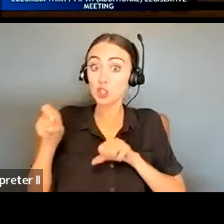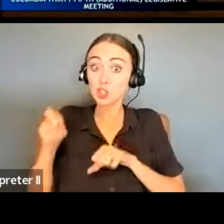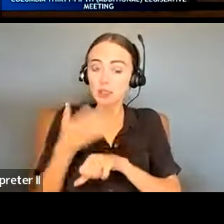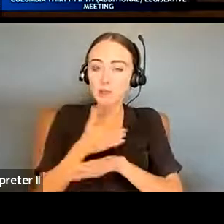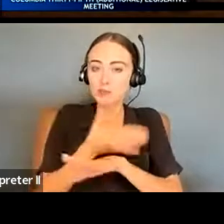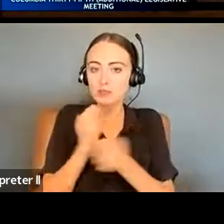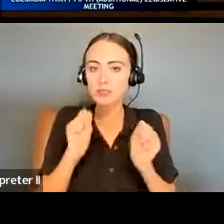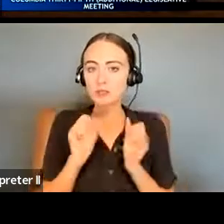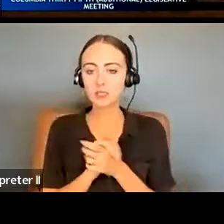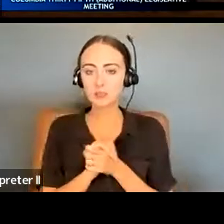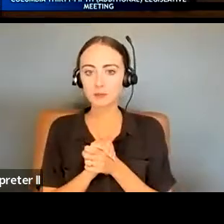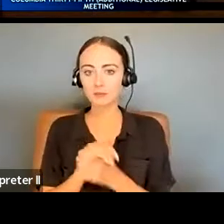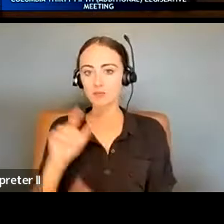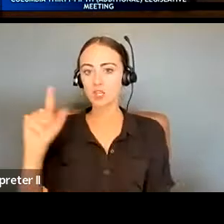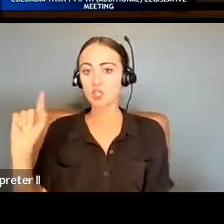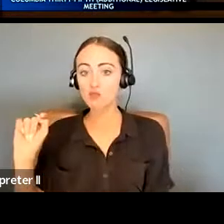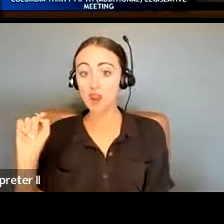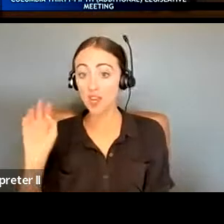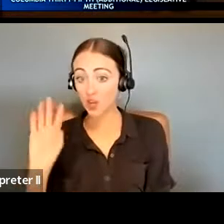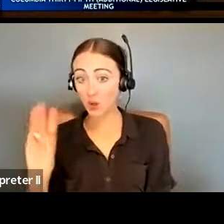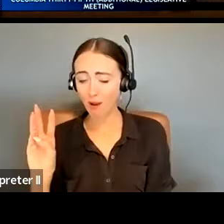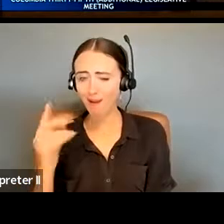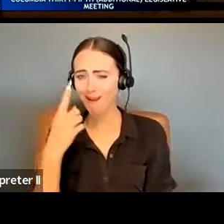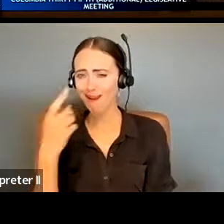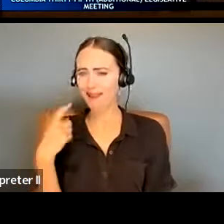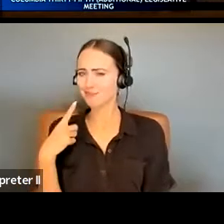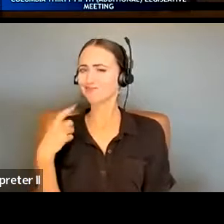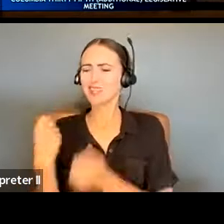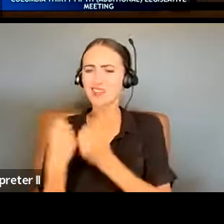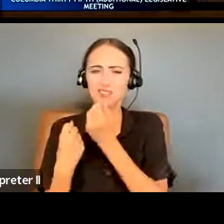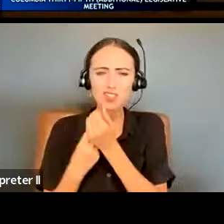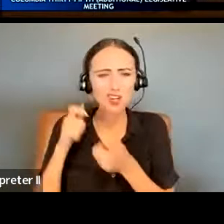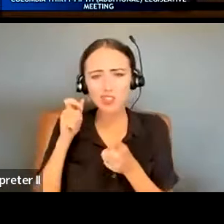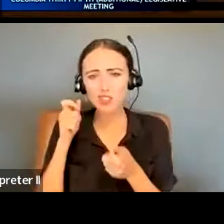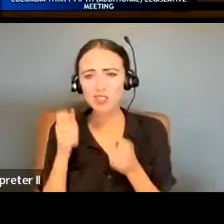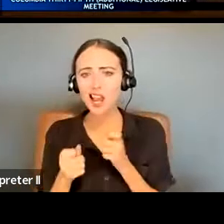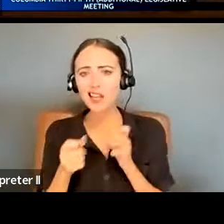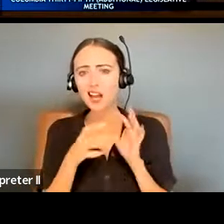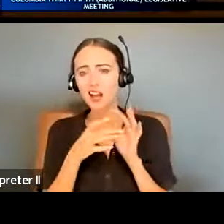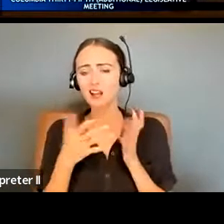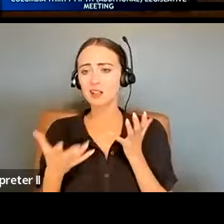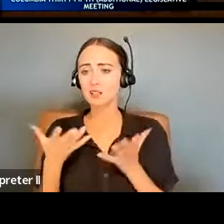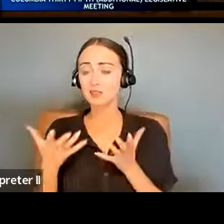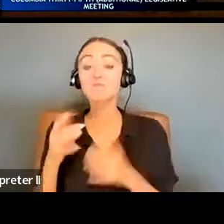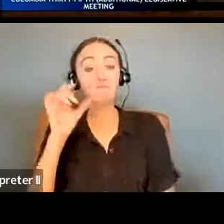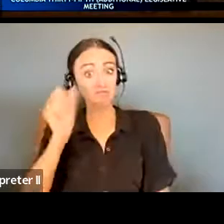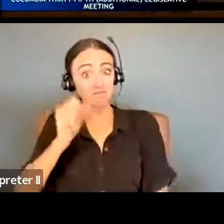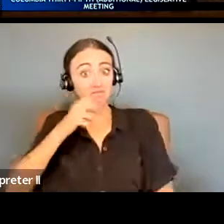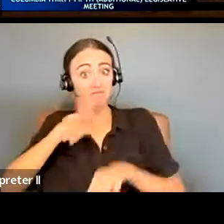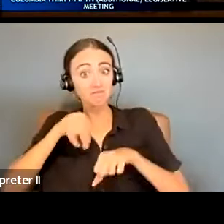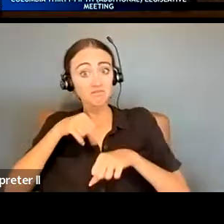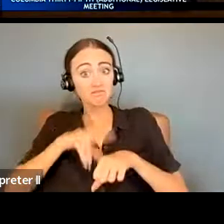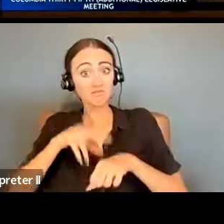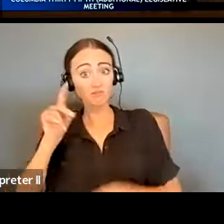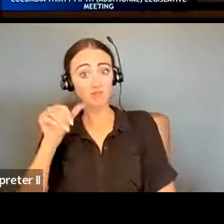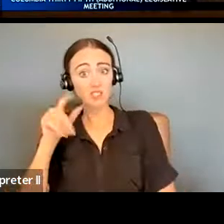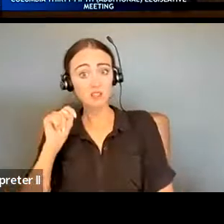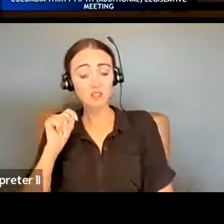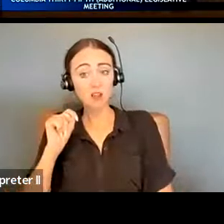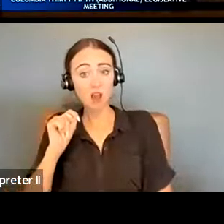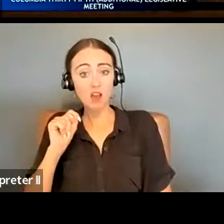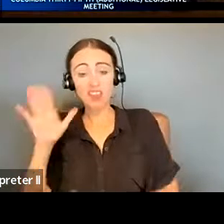Councilmember Trayon White asked about infrastructure changes, considering the change. And yes, of course, DDOT will